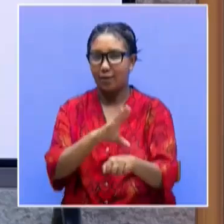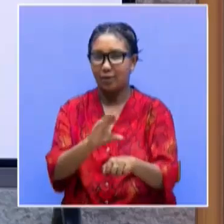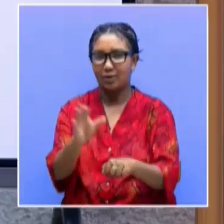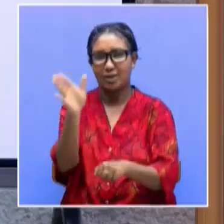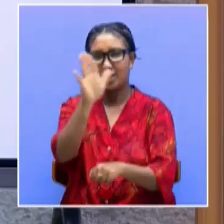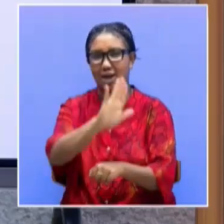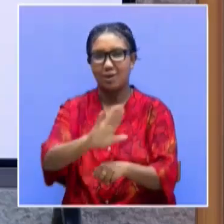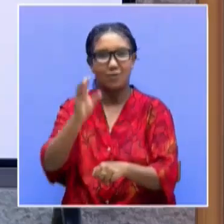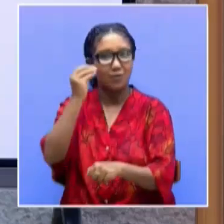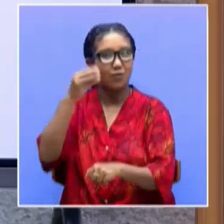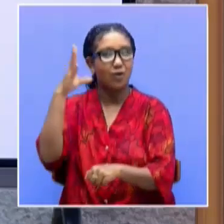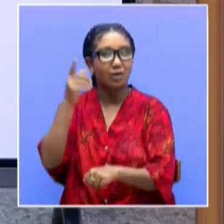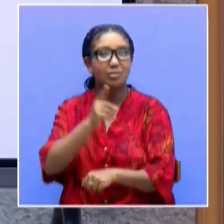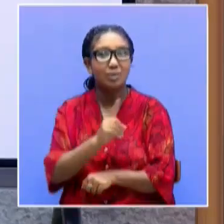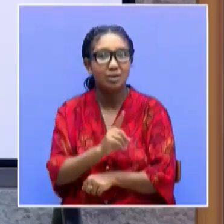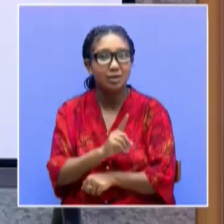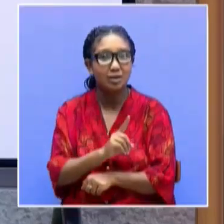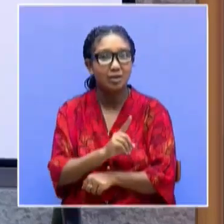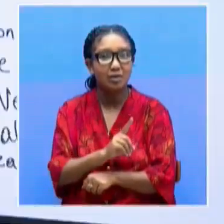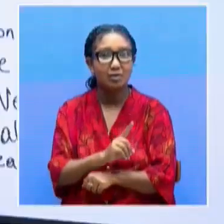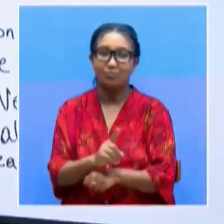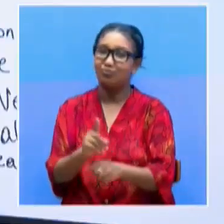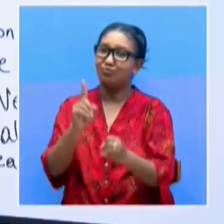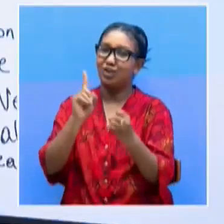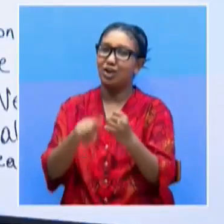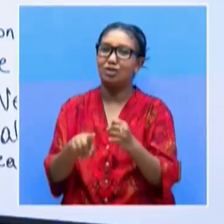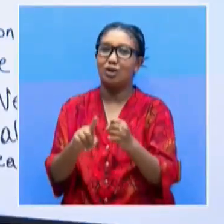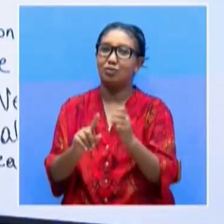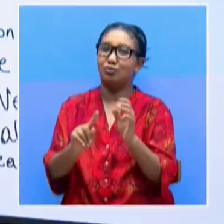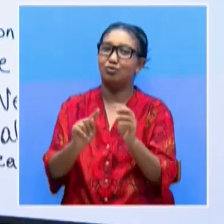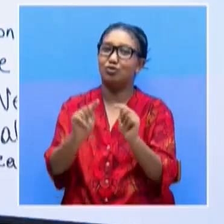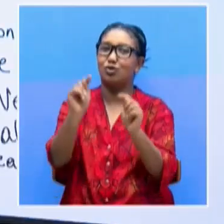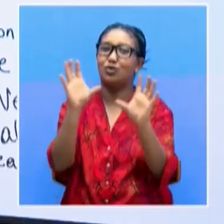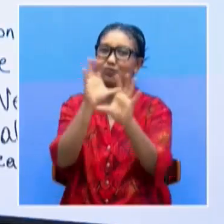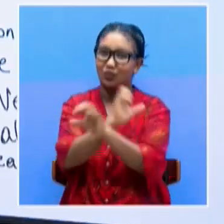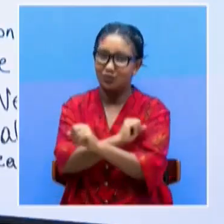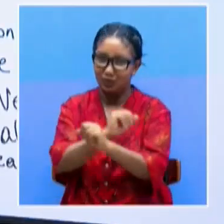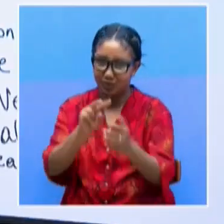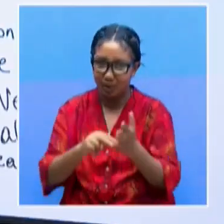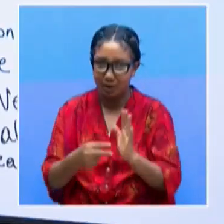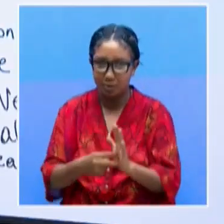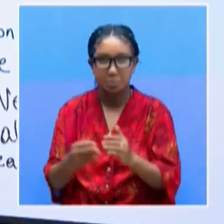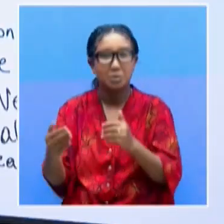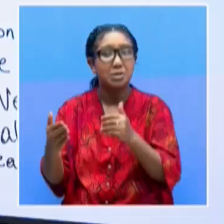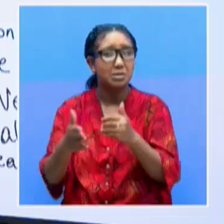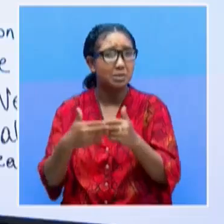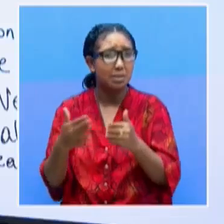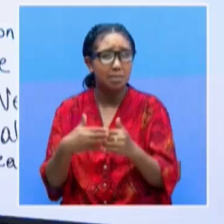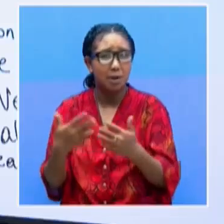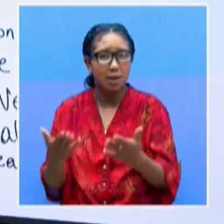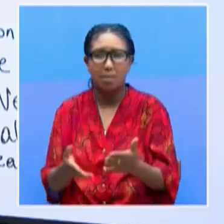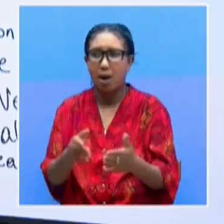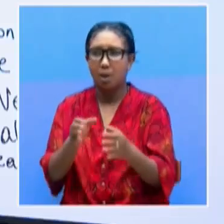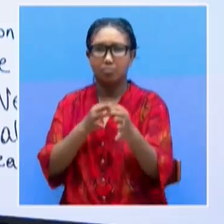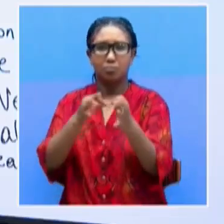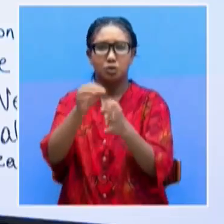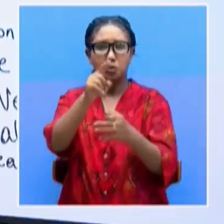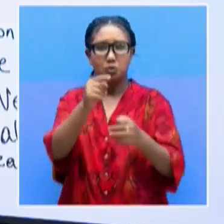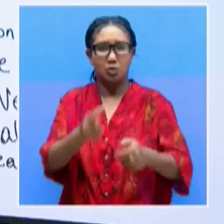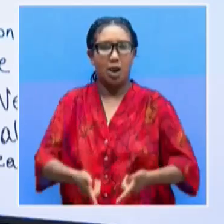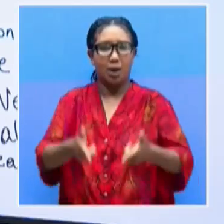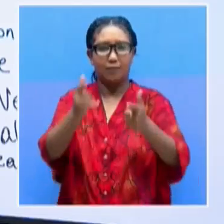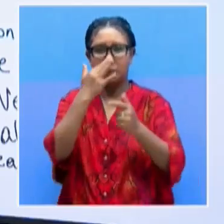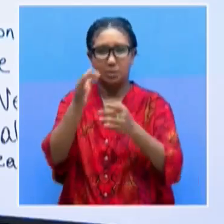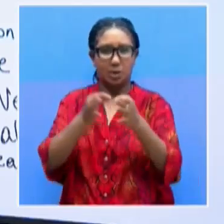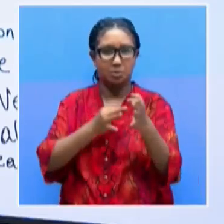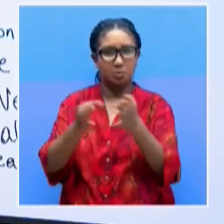never forget is end of story. You see? Simply, just by telling your life